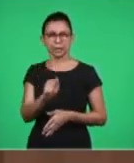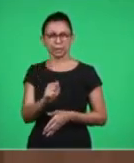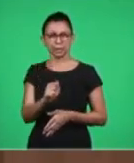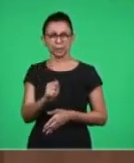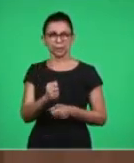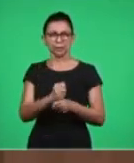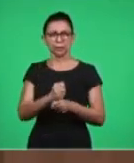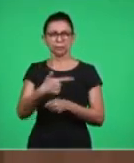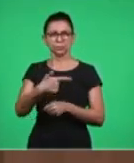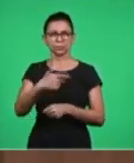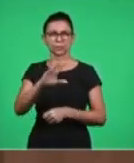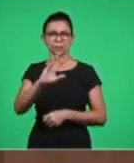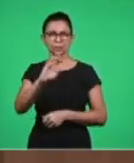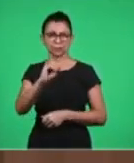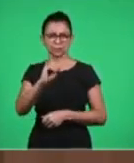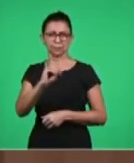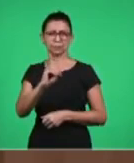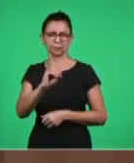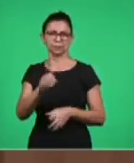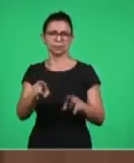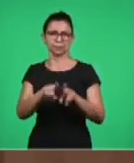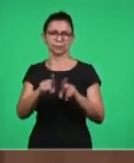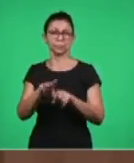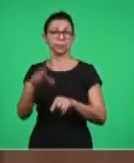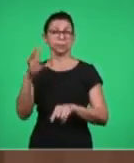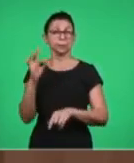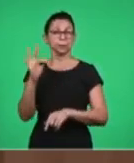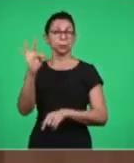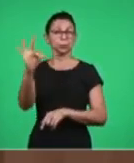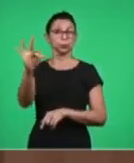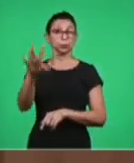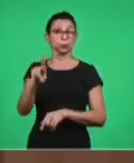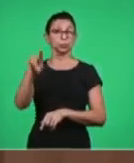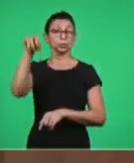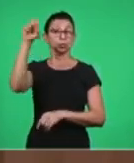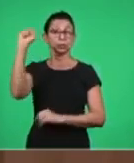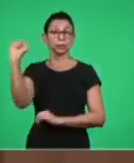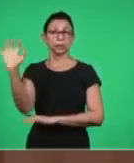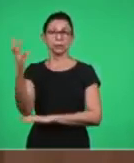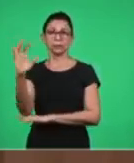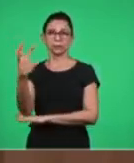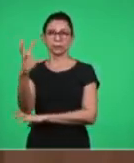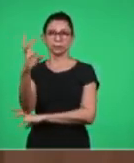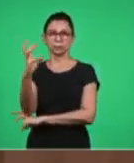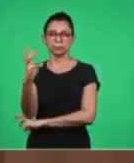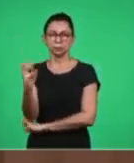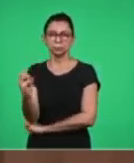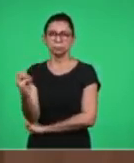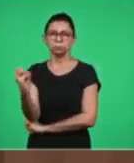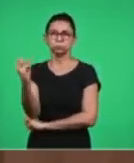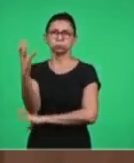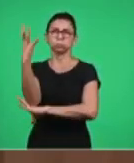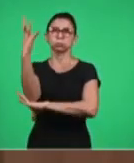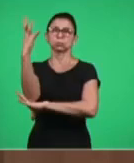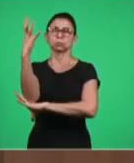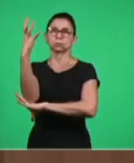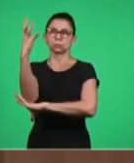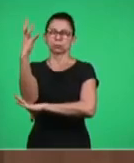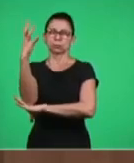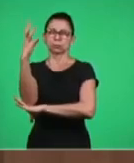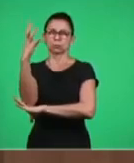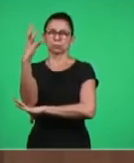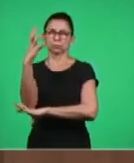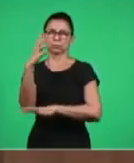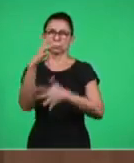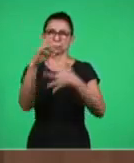that era. The Lord Jesus also prophesied that this fig tree was going to sprout. That's what happened, as according